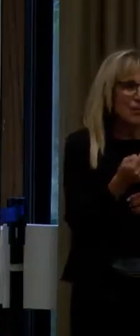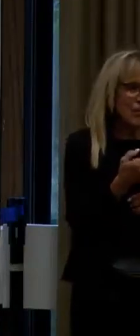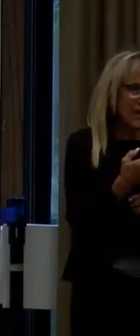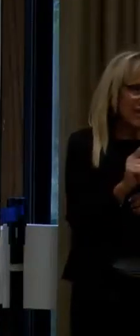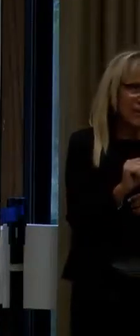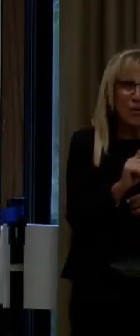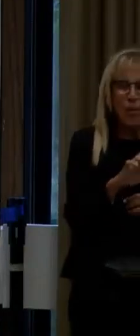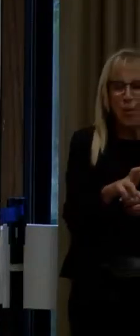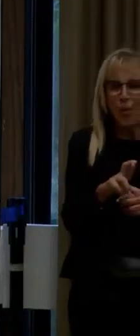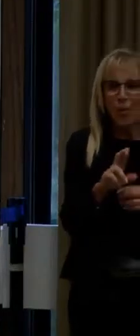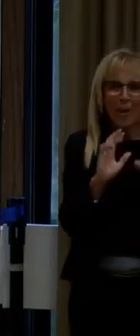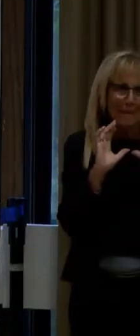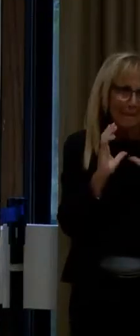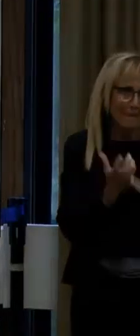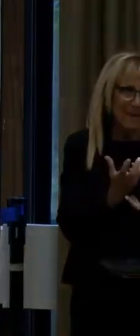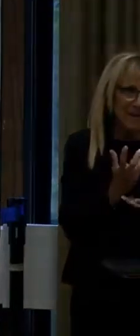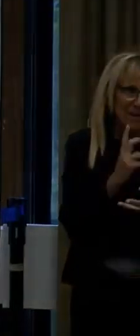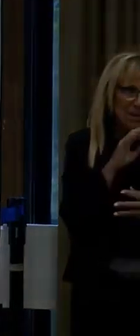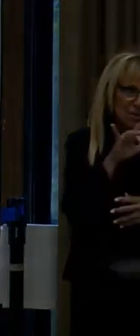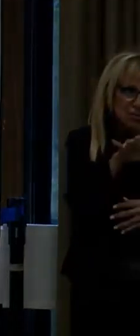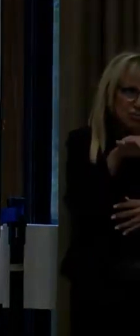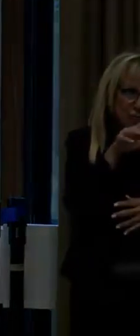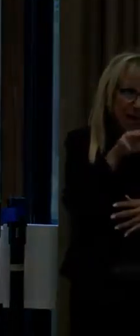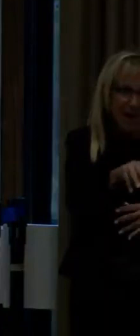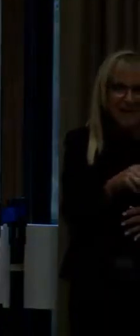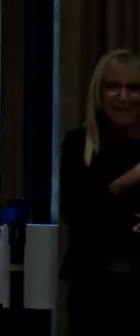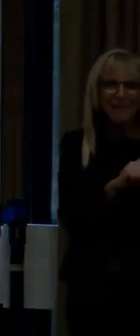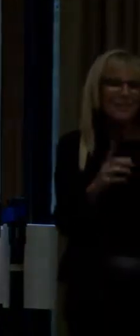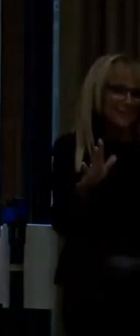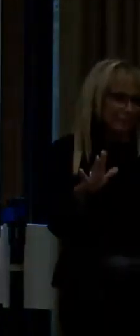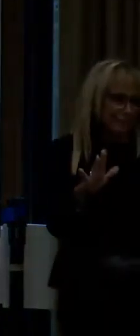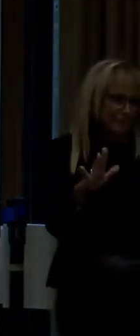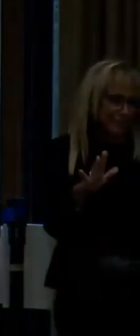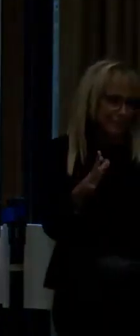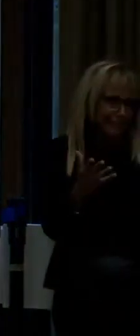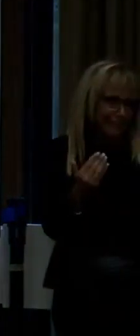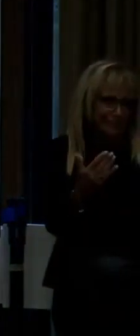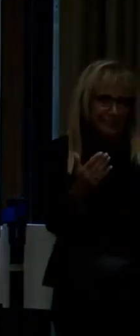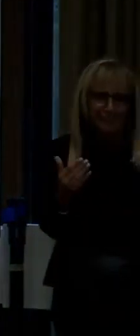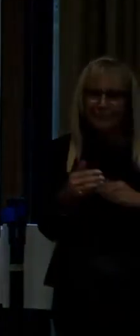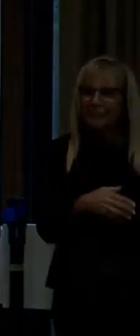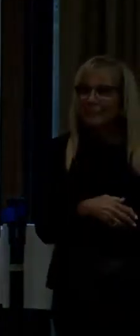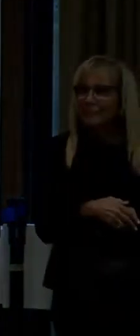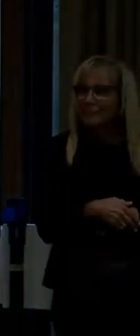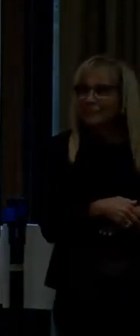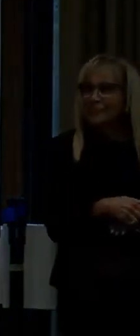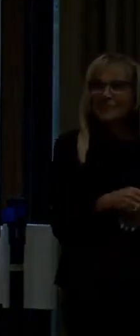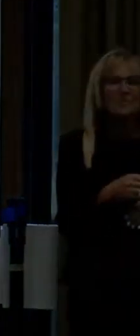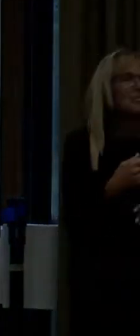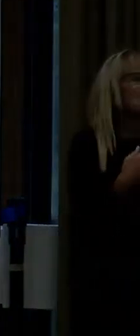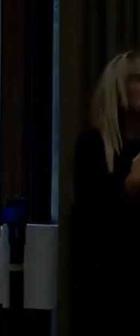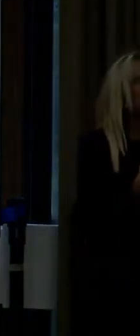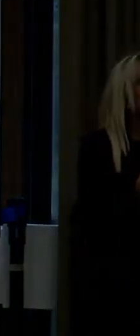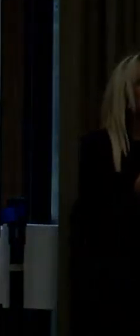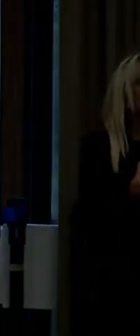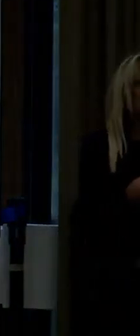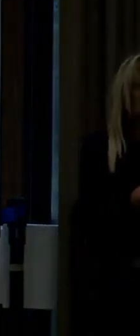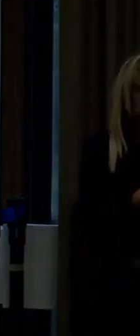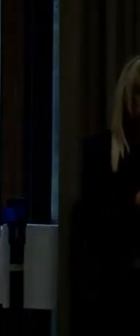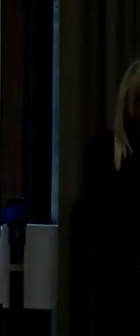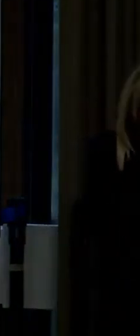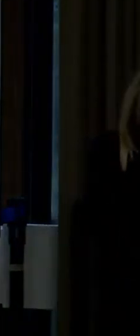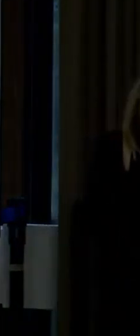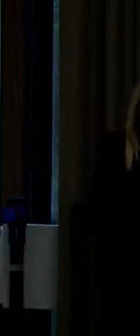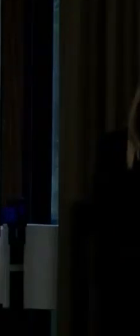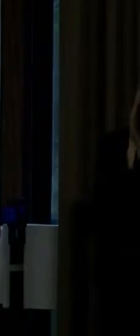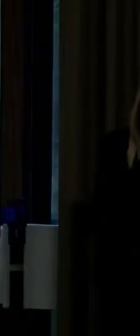the ride. One of the paramount tasks that